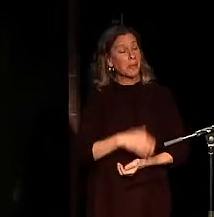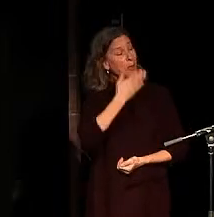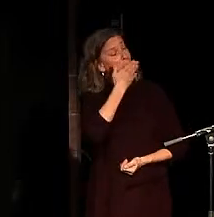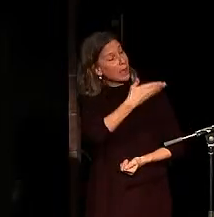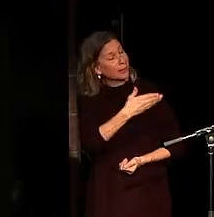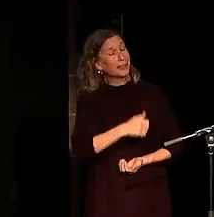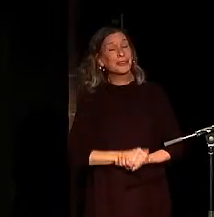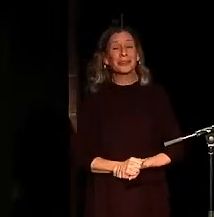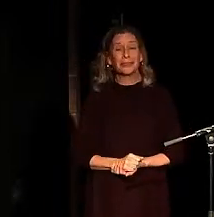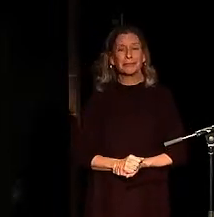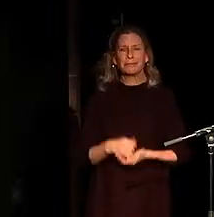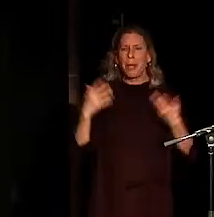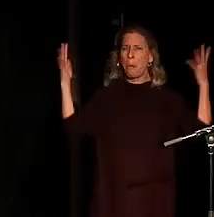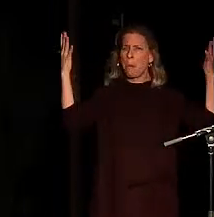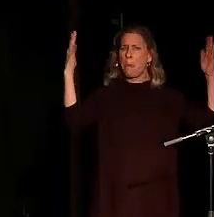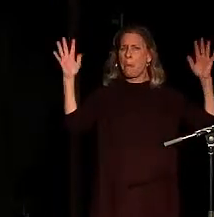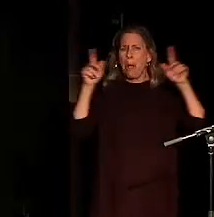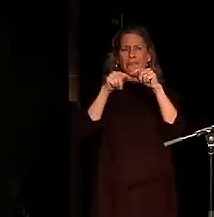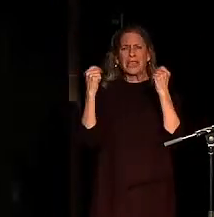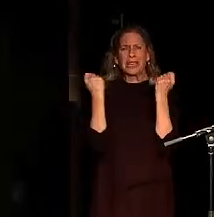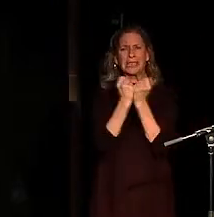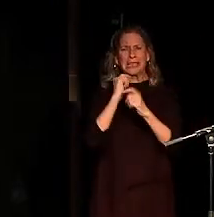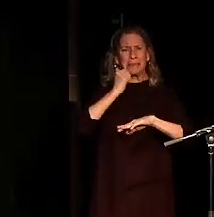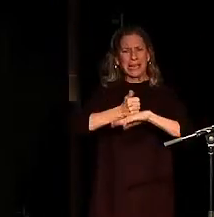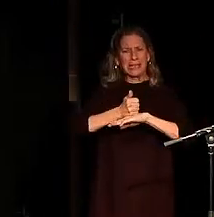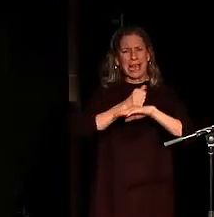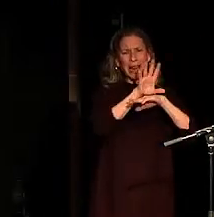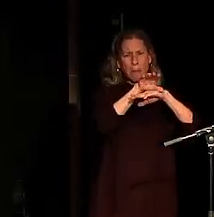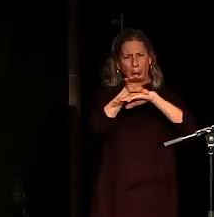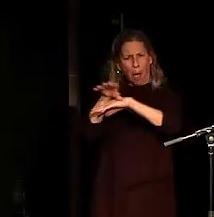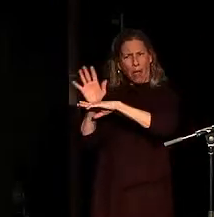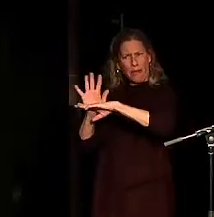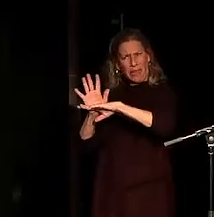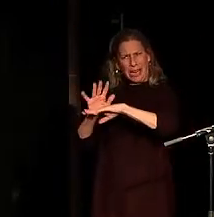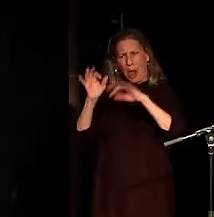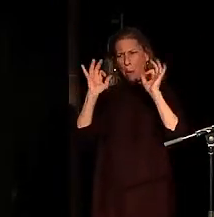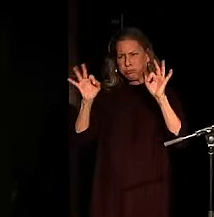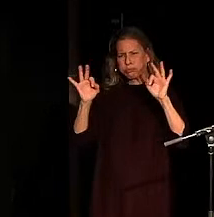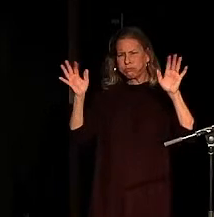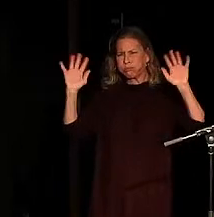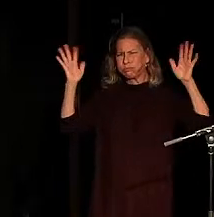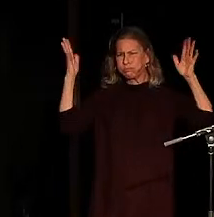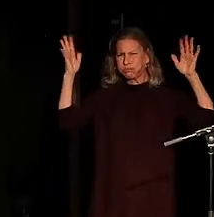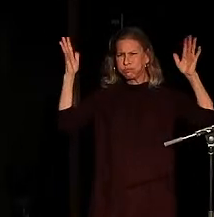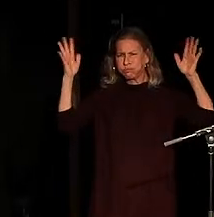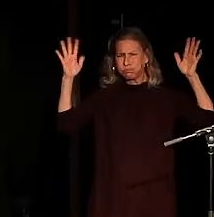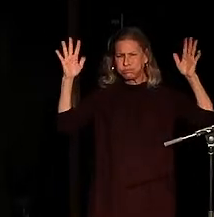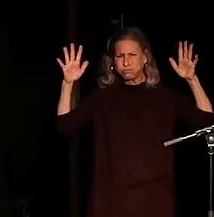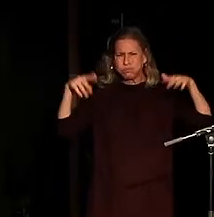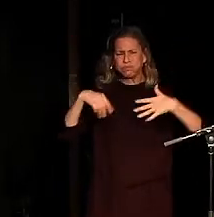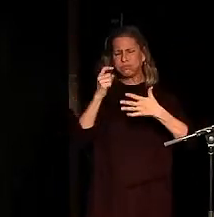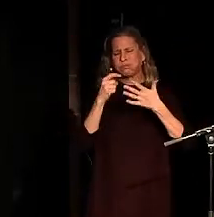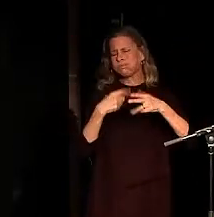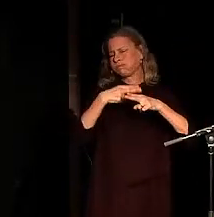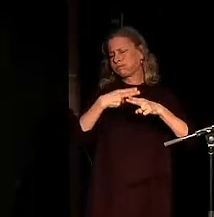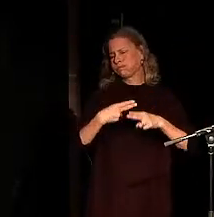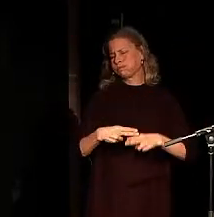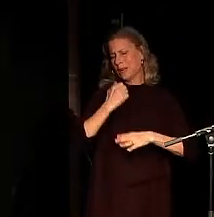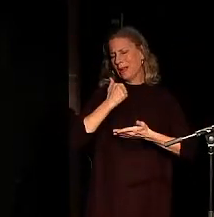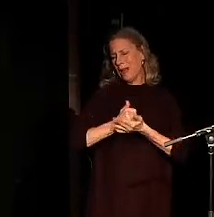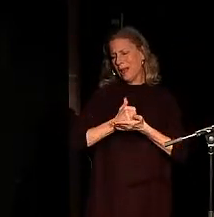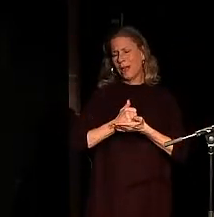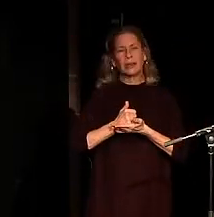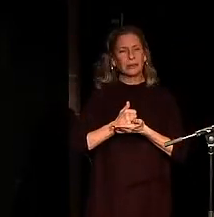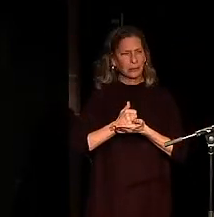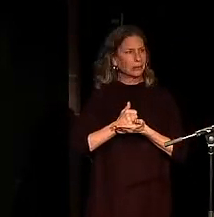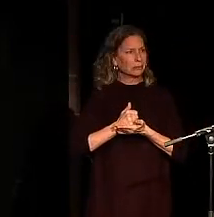thank you, and round of applause again for the team that put that video together. That's Wendy Nicholson, Manny Romero, Carlos, Gina,